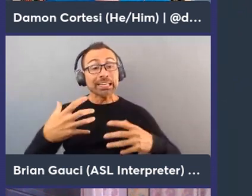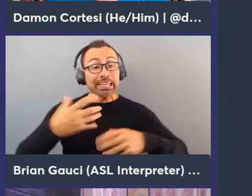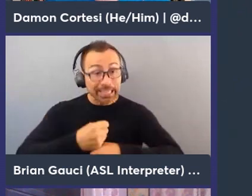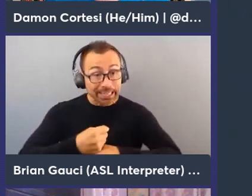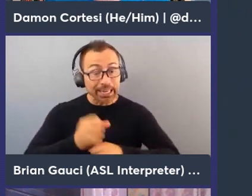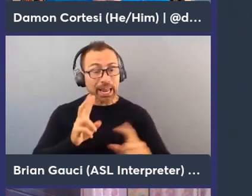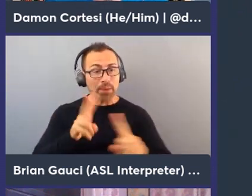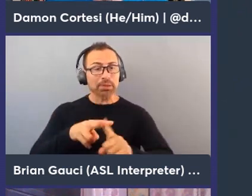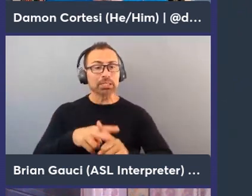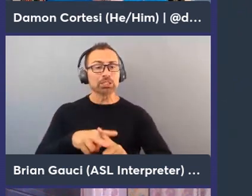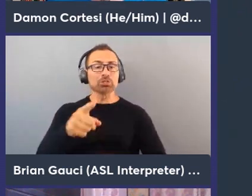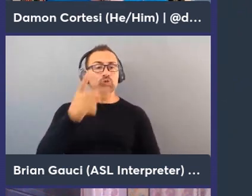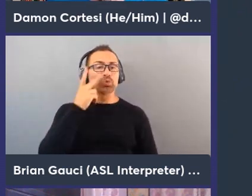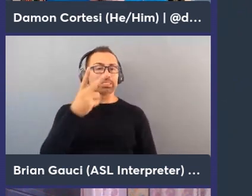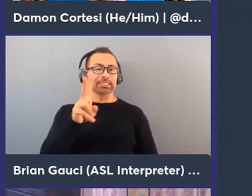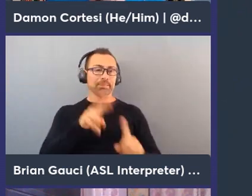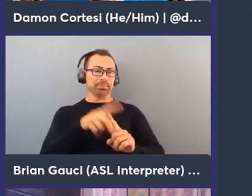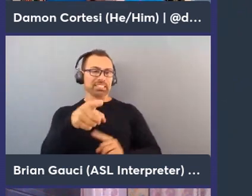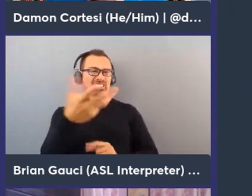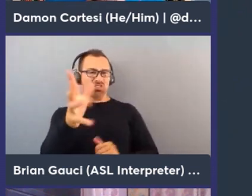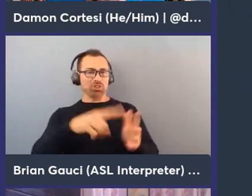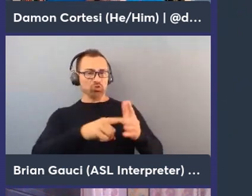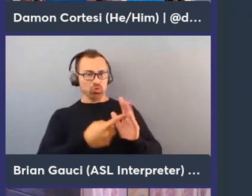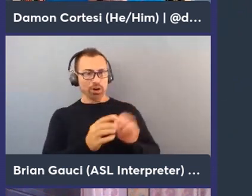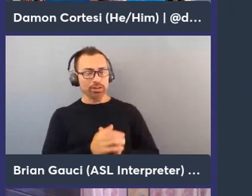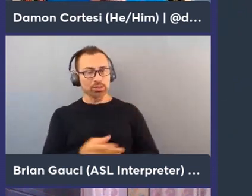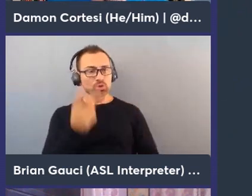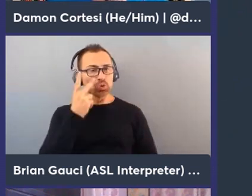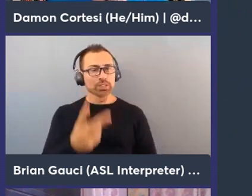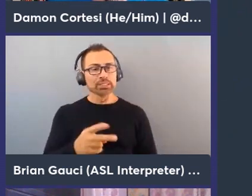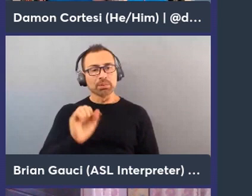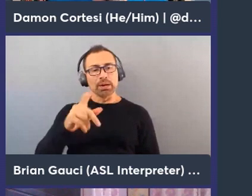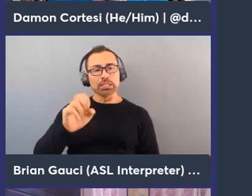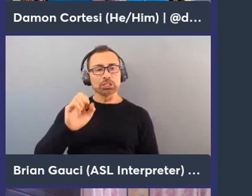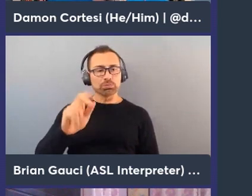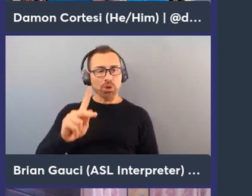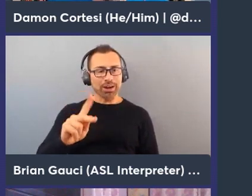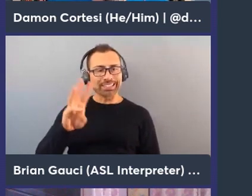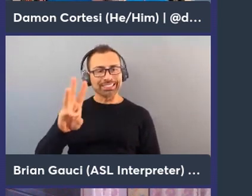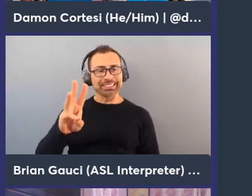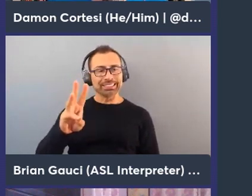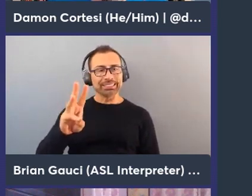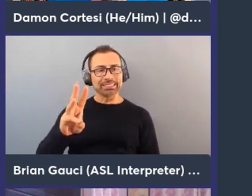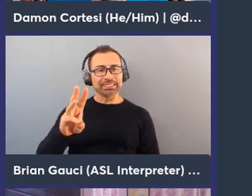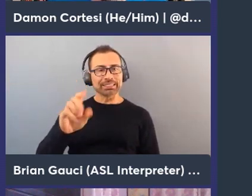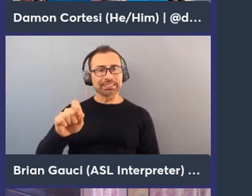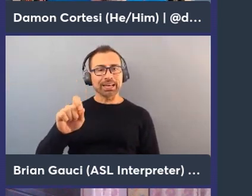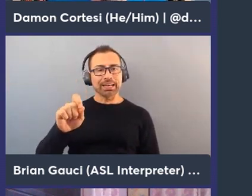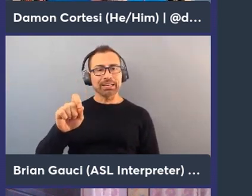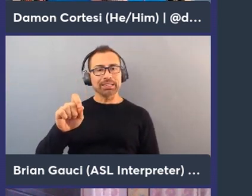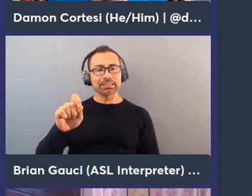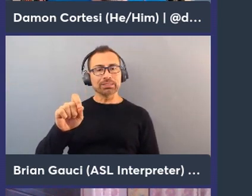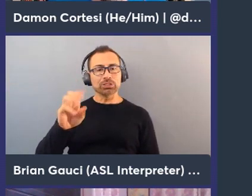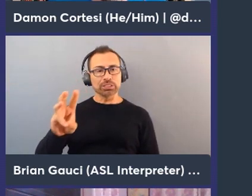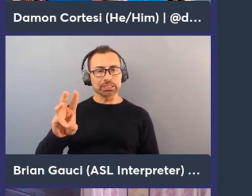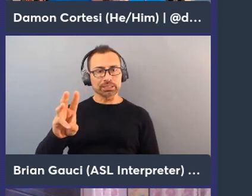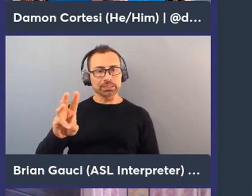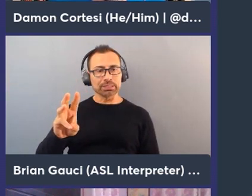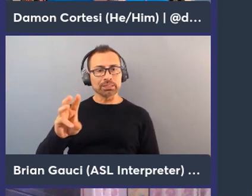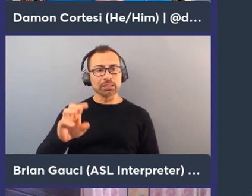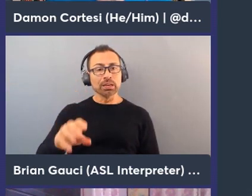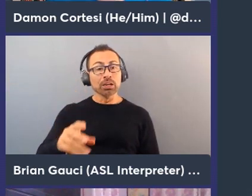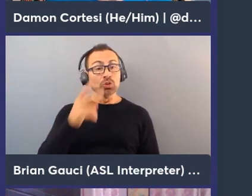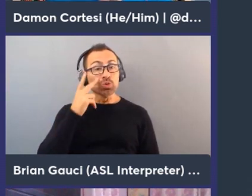Spark 6.6 or Spark 3.2 application that started. And if I do EMR serverless get job